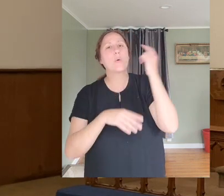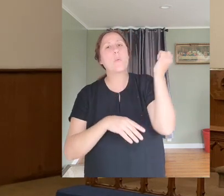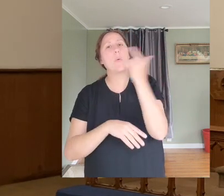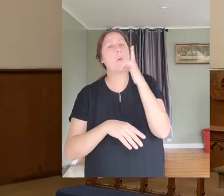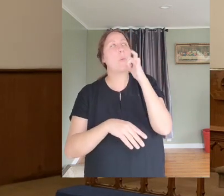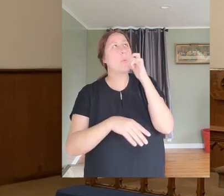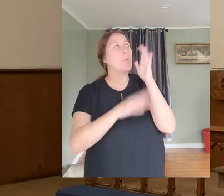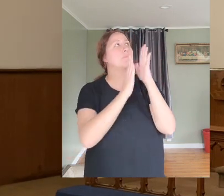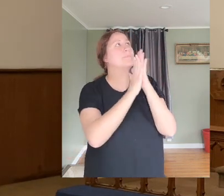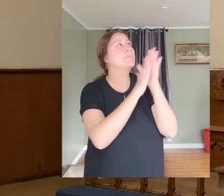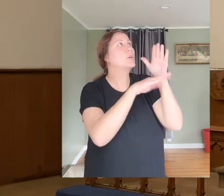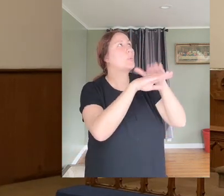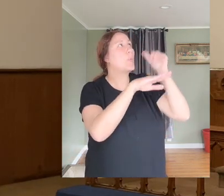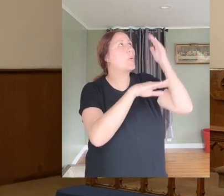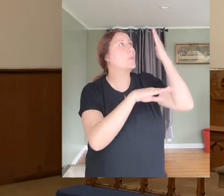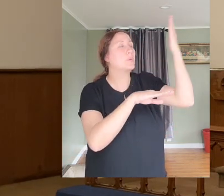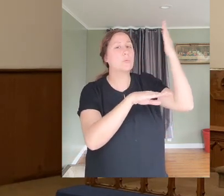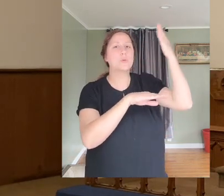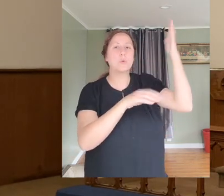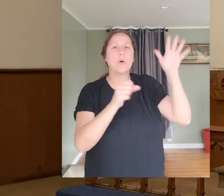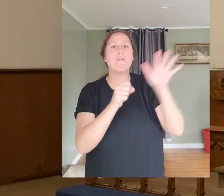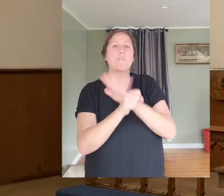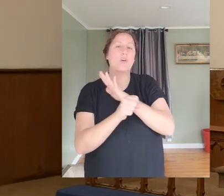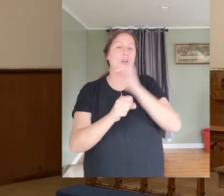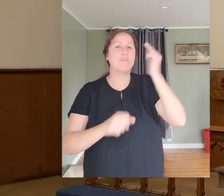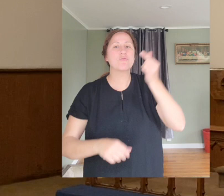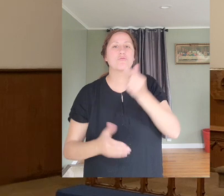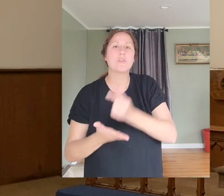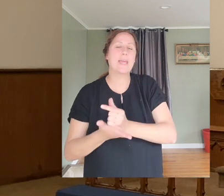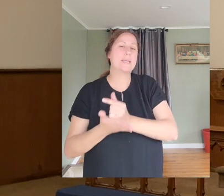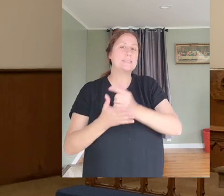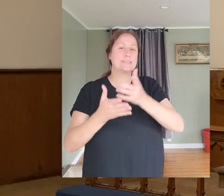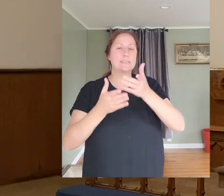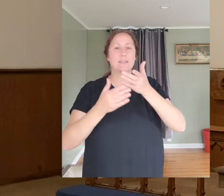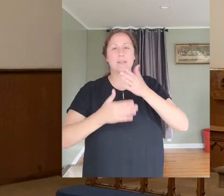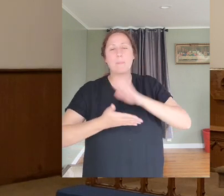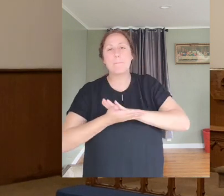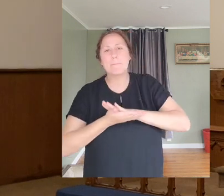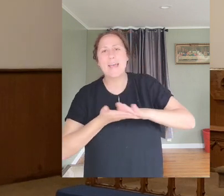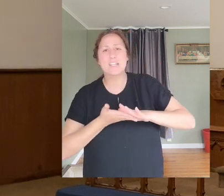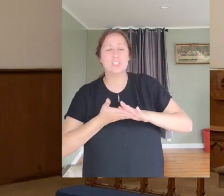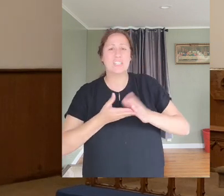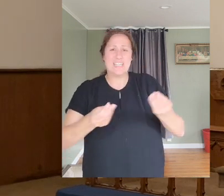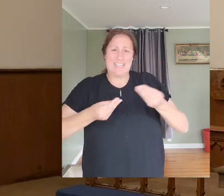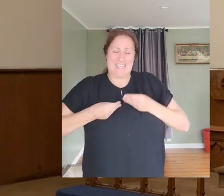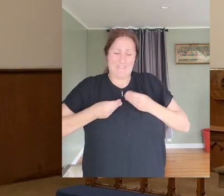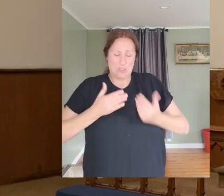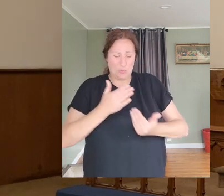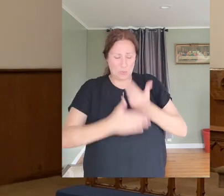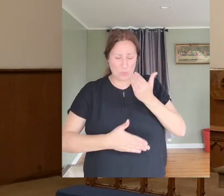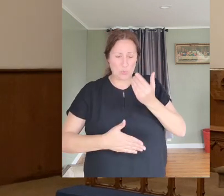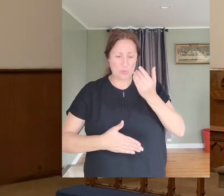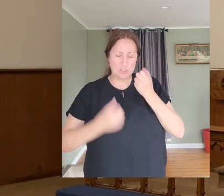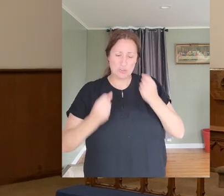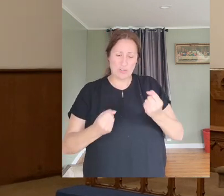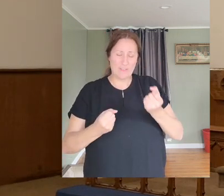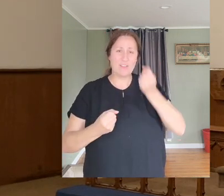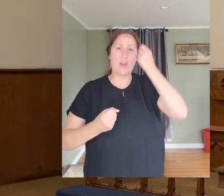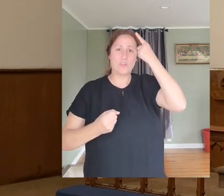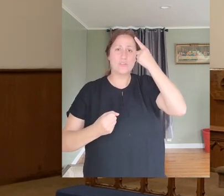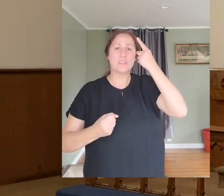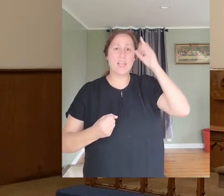are gracious, full of compassion. Renew and strengthen us to realize your love in our